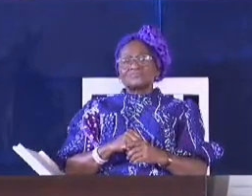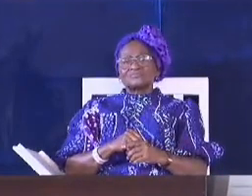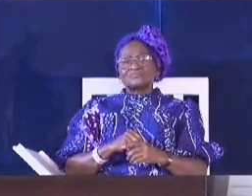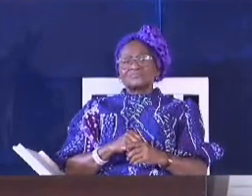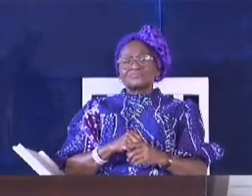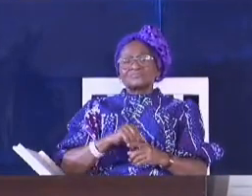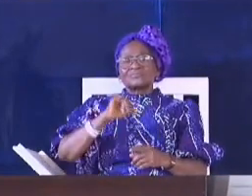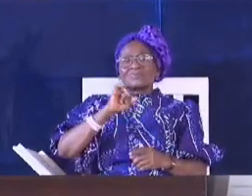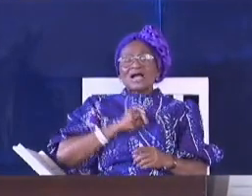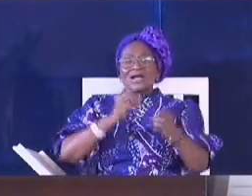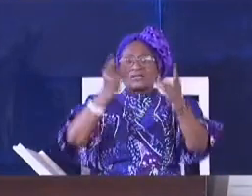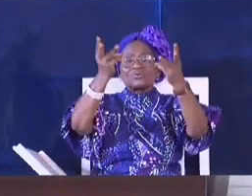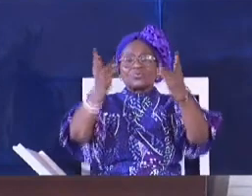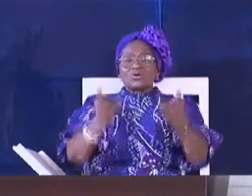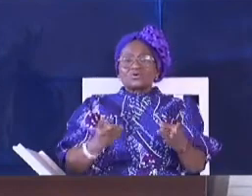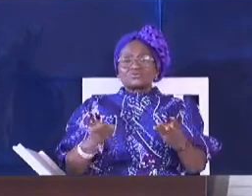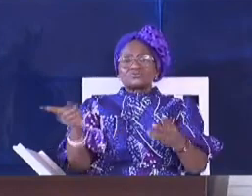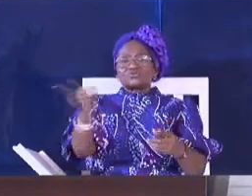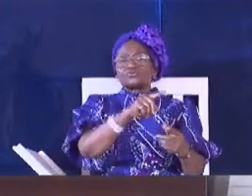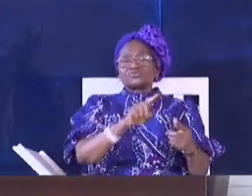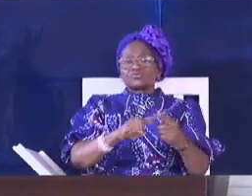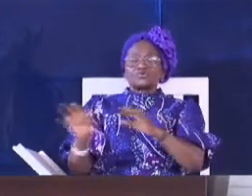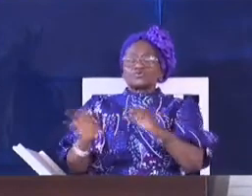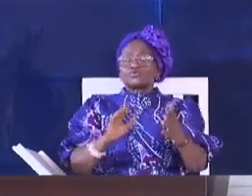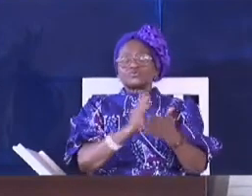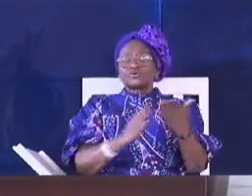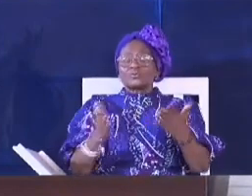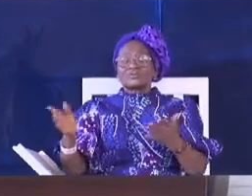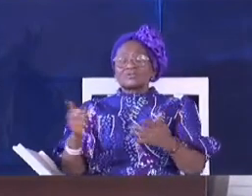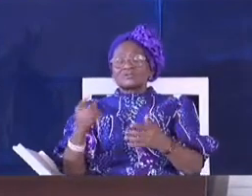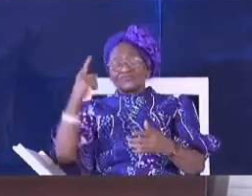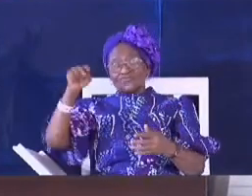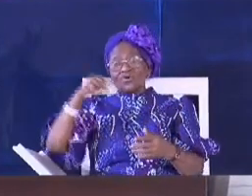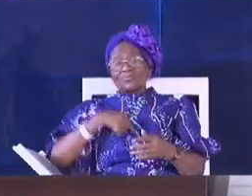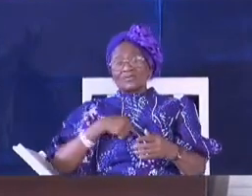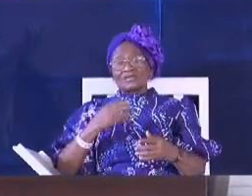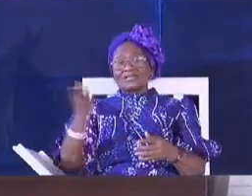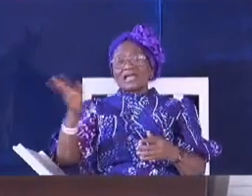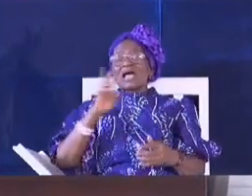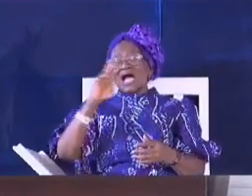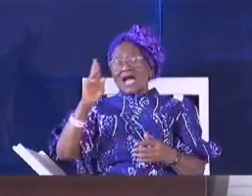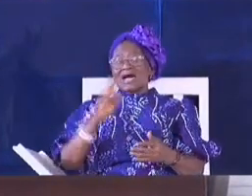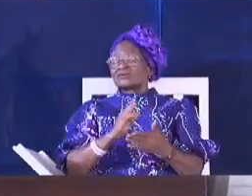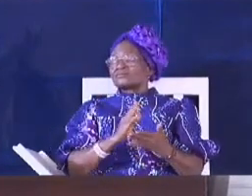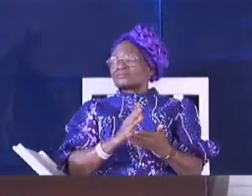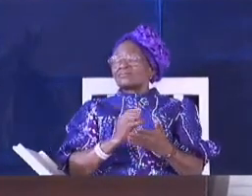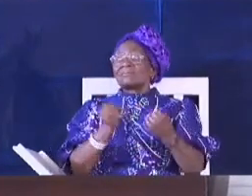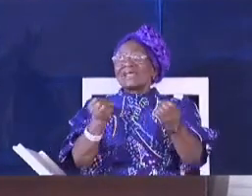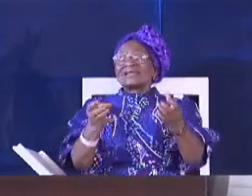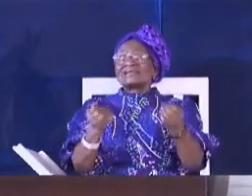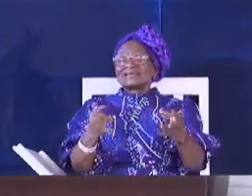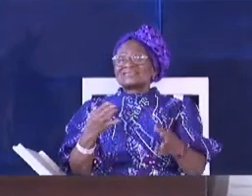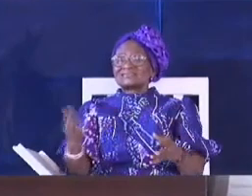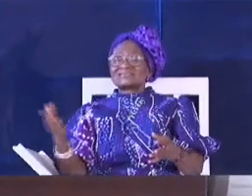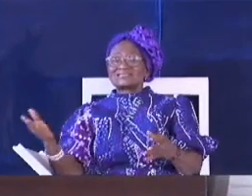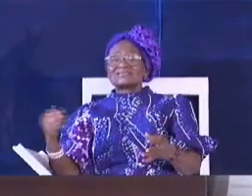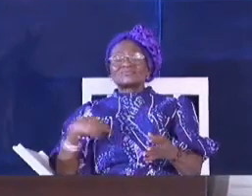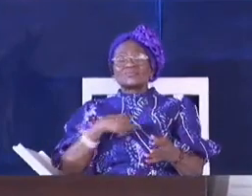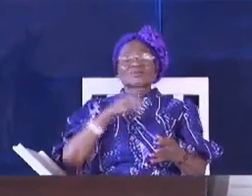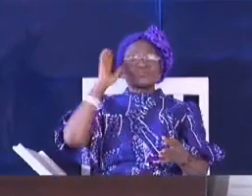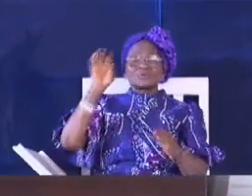I want you to do something for me. There's quite a lot of things we'll be doing tonight. That's why I'm not in a